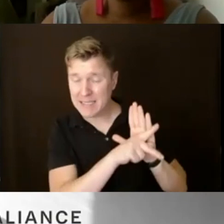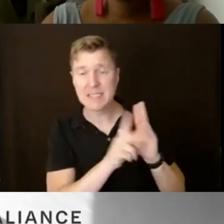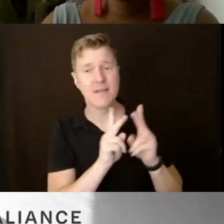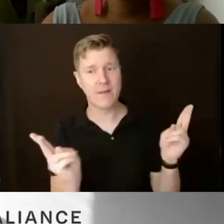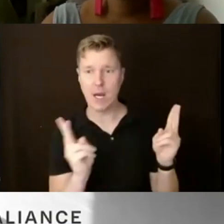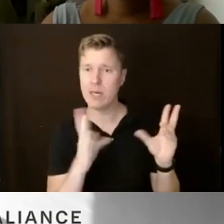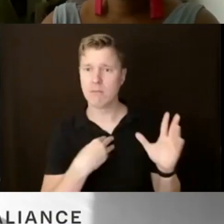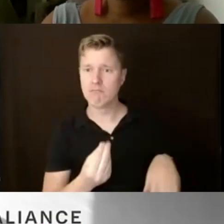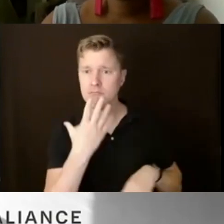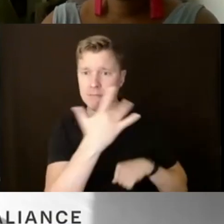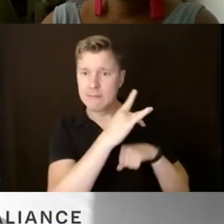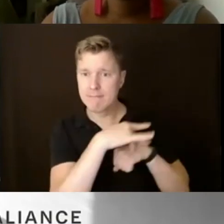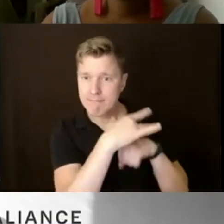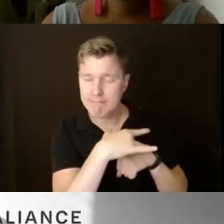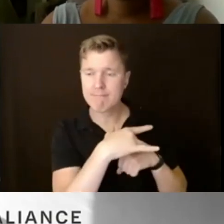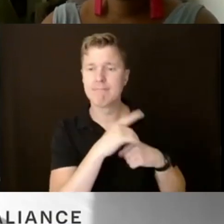very